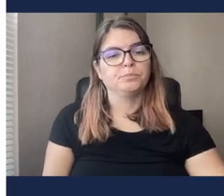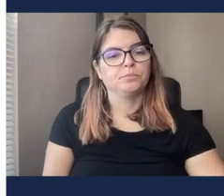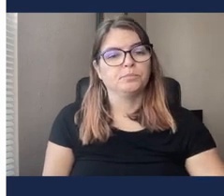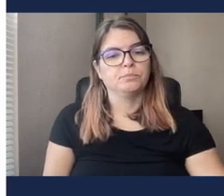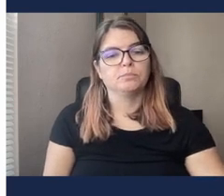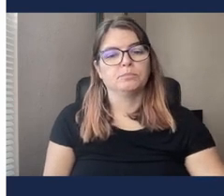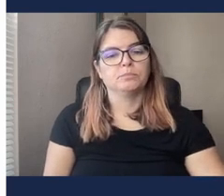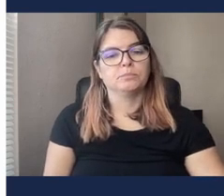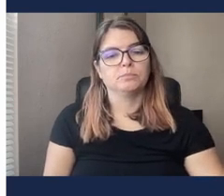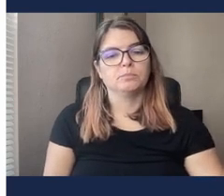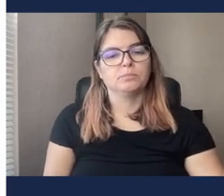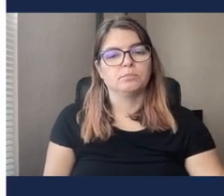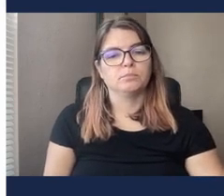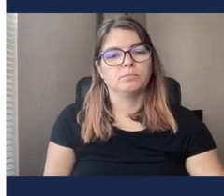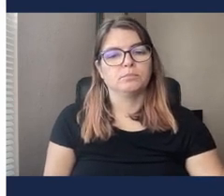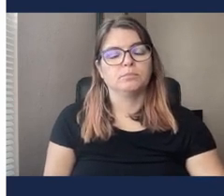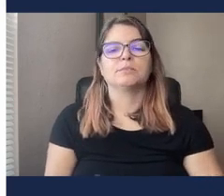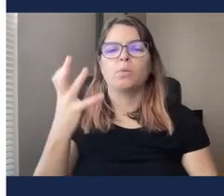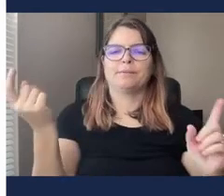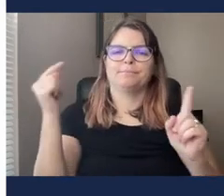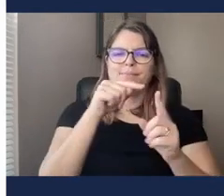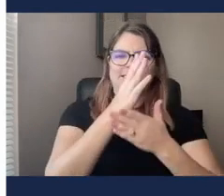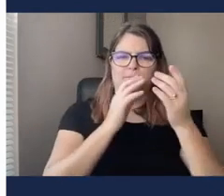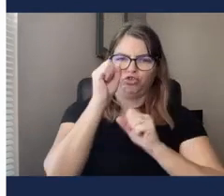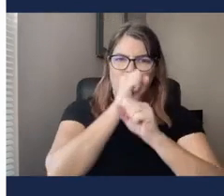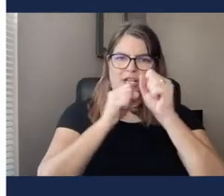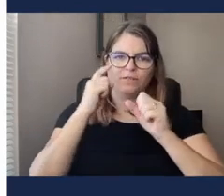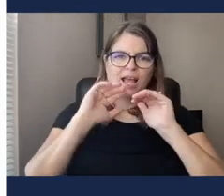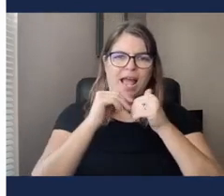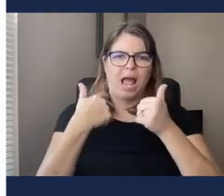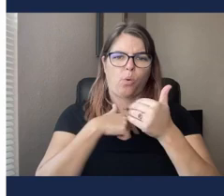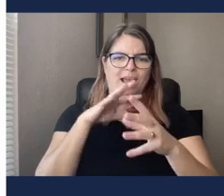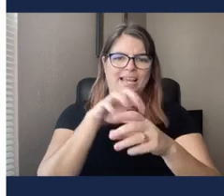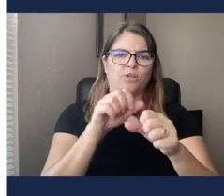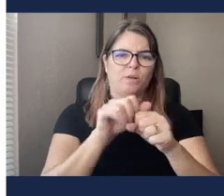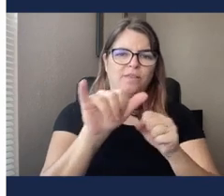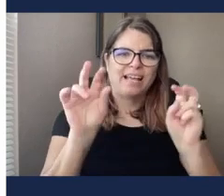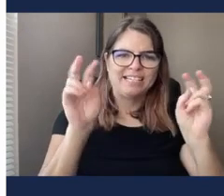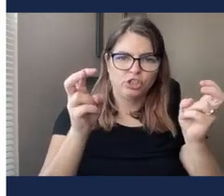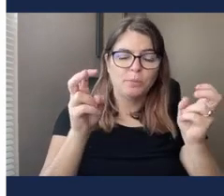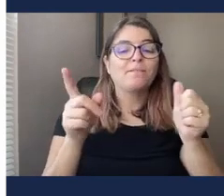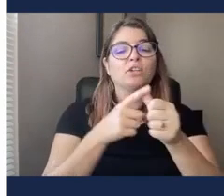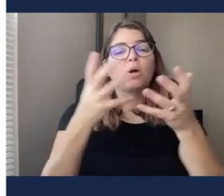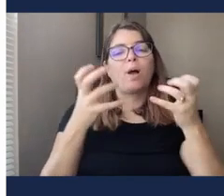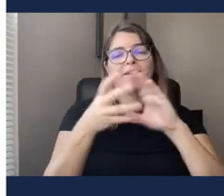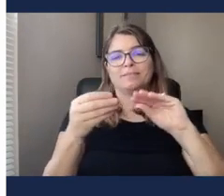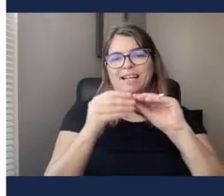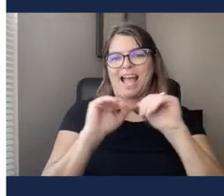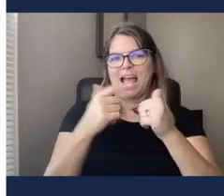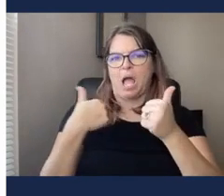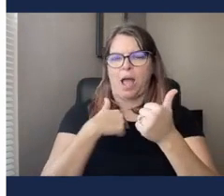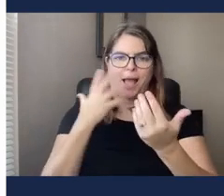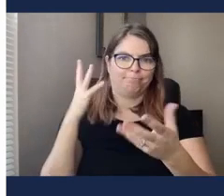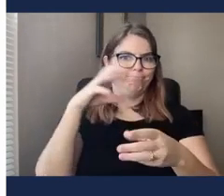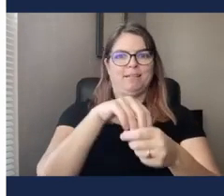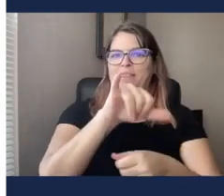I want to come back to where some strategies for how we engage in these issues. But first, I want to tell you a little bit about how I came to this work, why